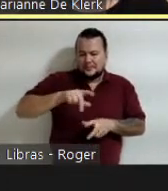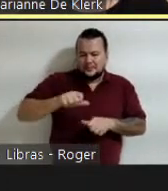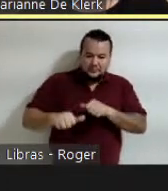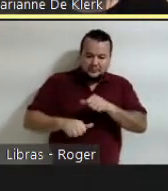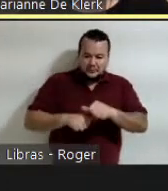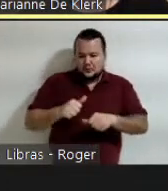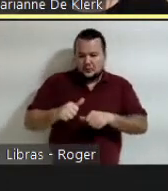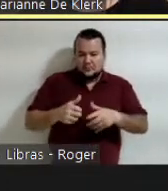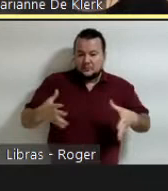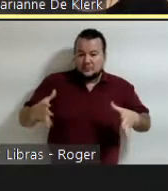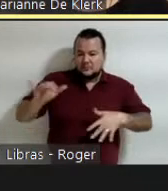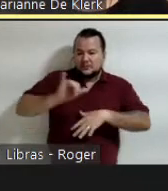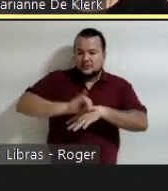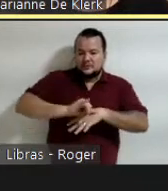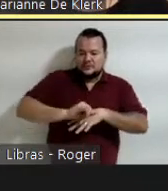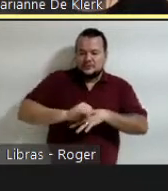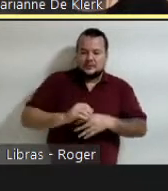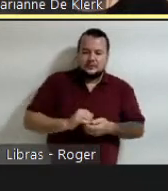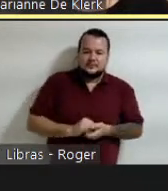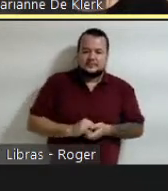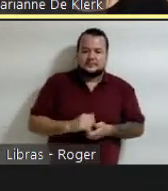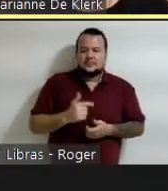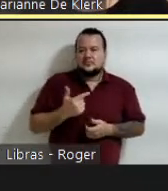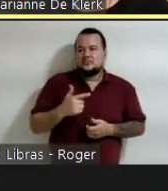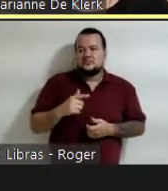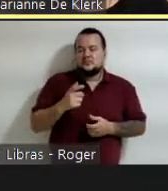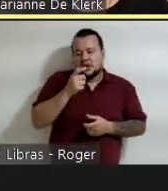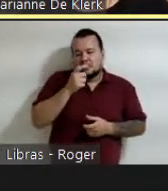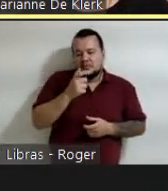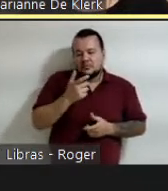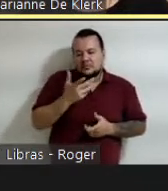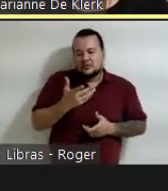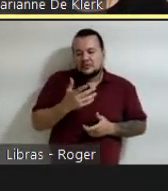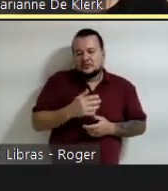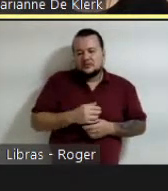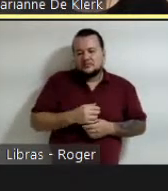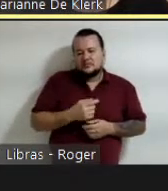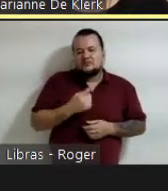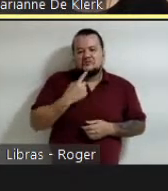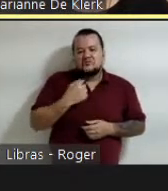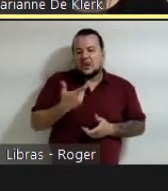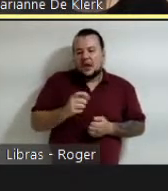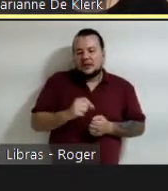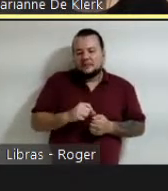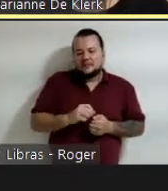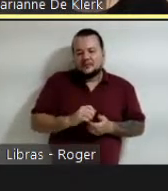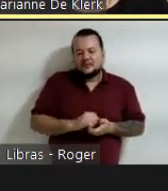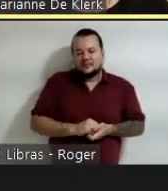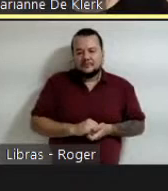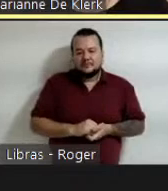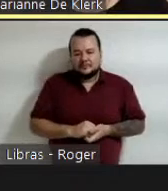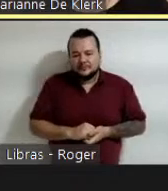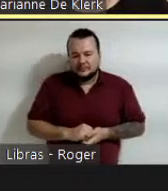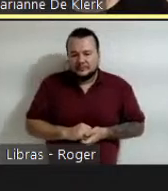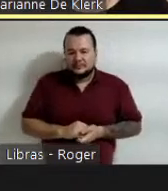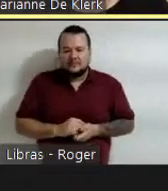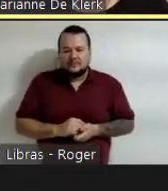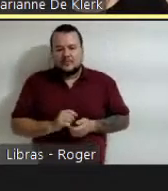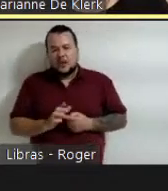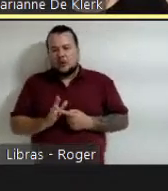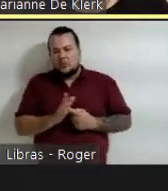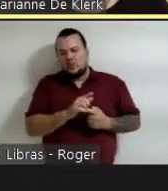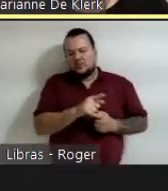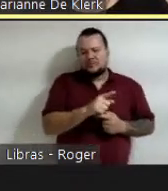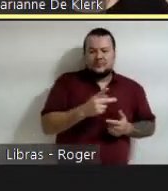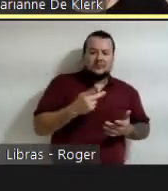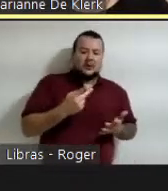intended. And there again, what also happens, and this is unfortunately what happens when you have the police occupying this building, which is supposed to be the prime